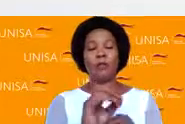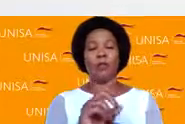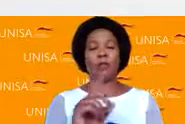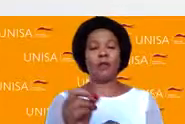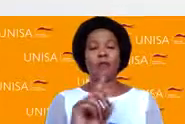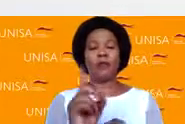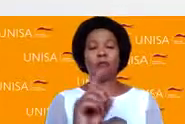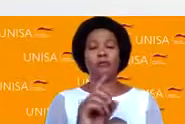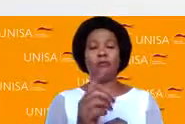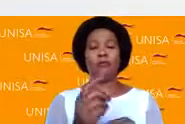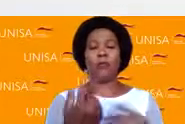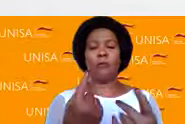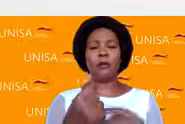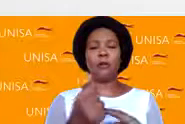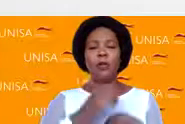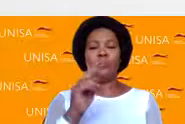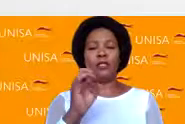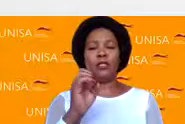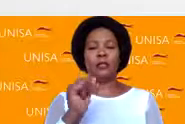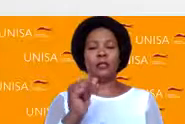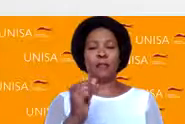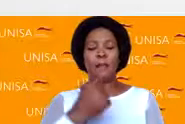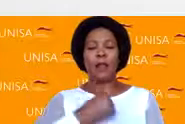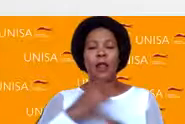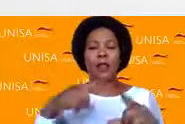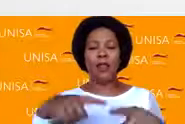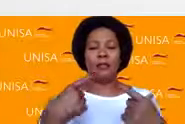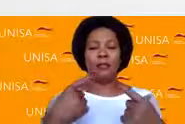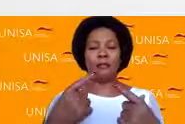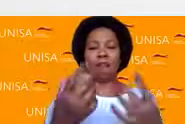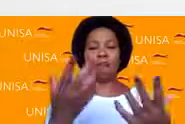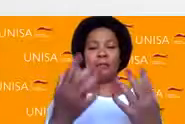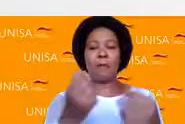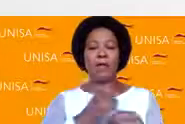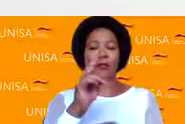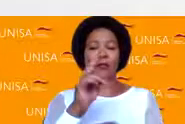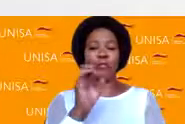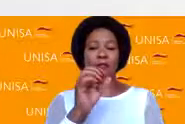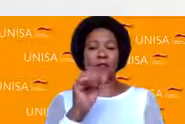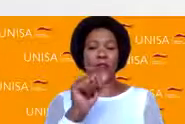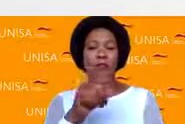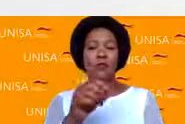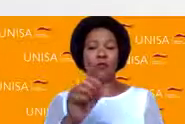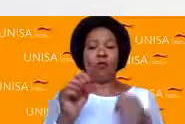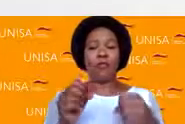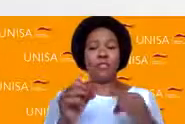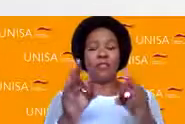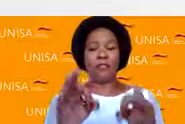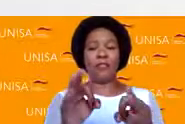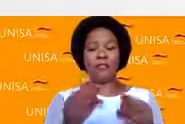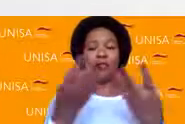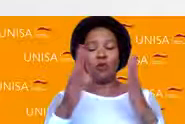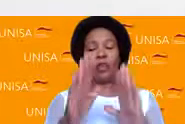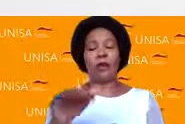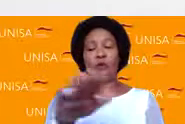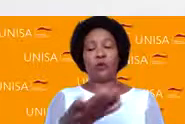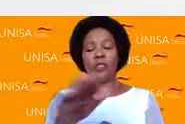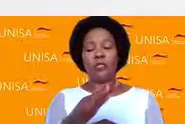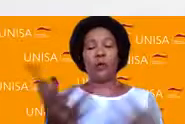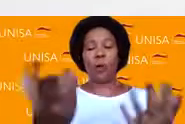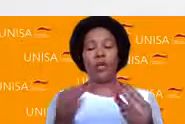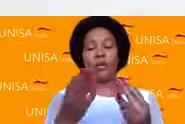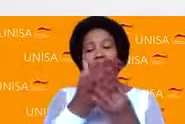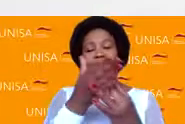about myUnisa, and what is the myLife? So myUnisa is the official student portal, and this is where you access